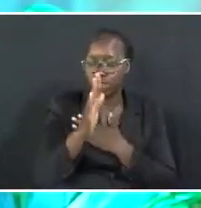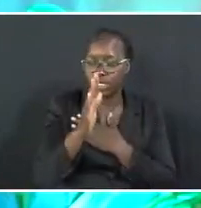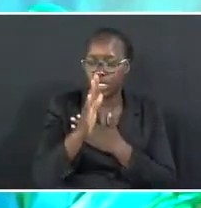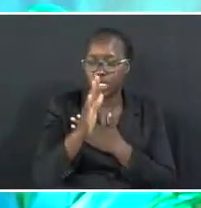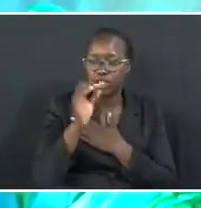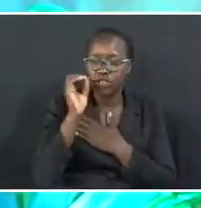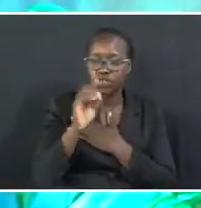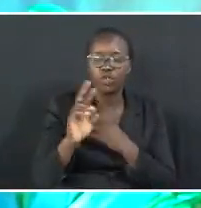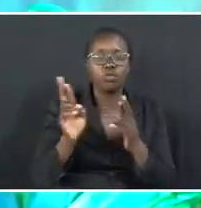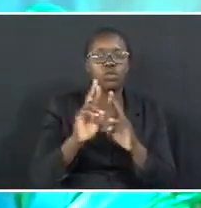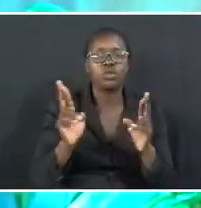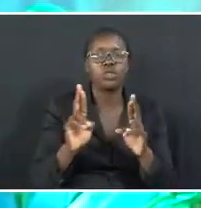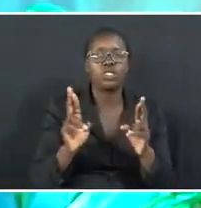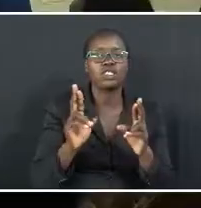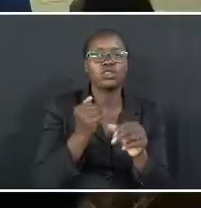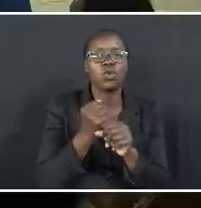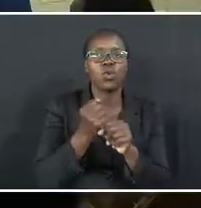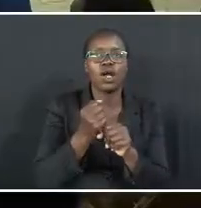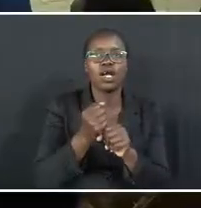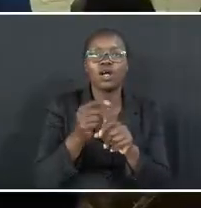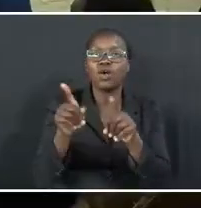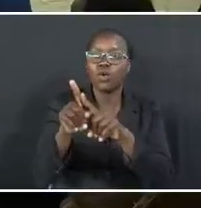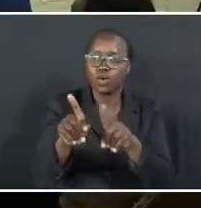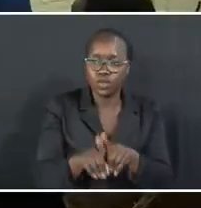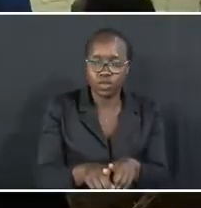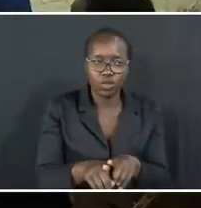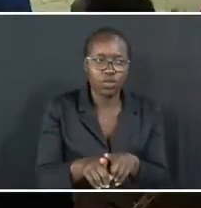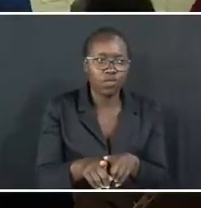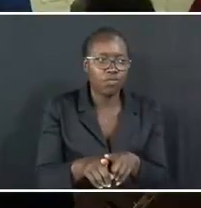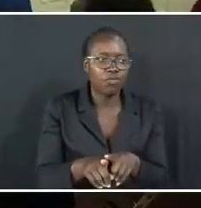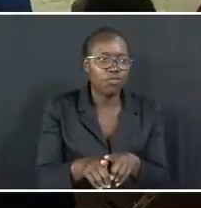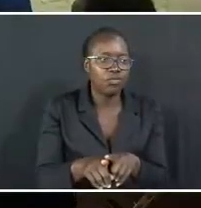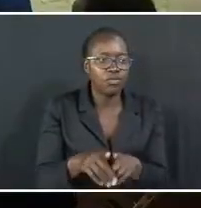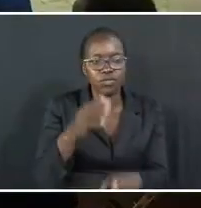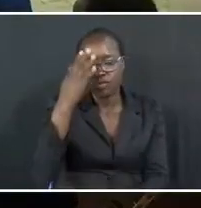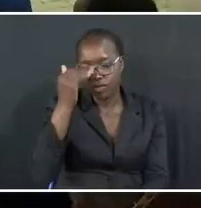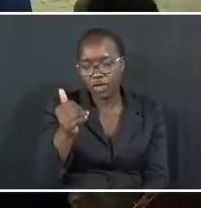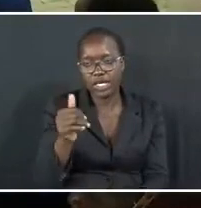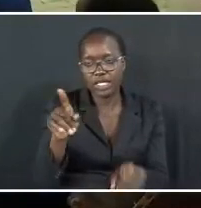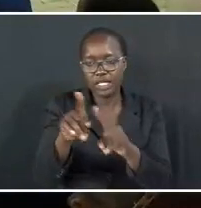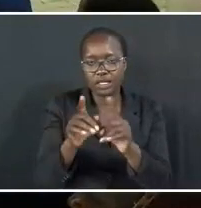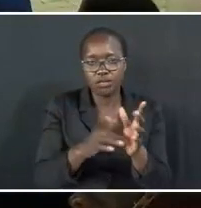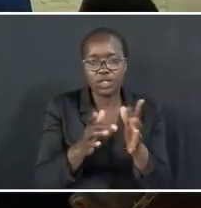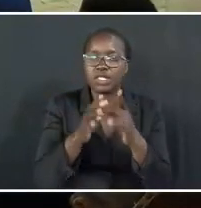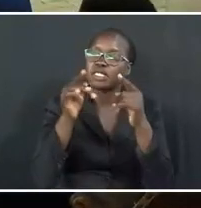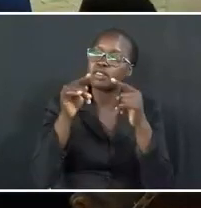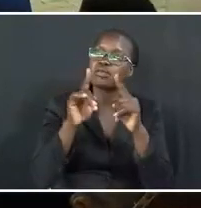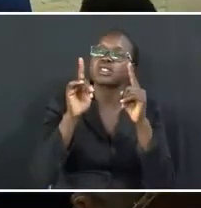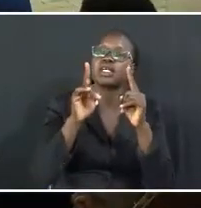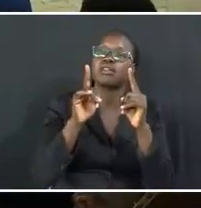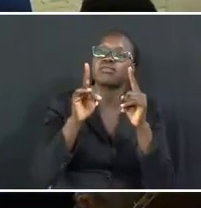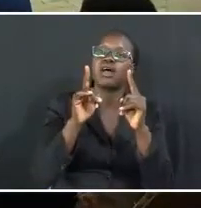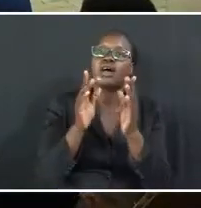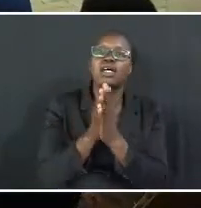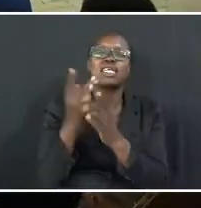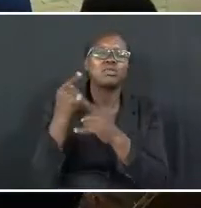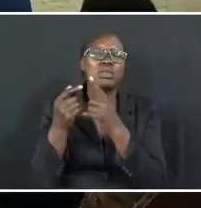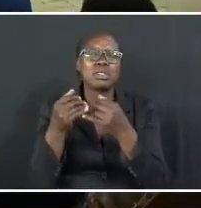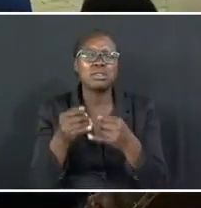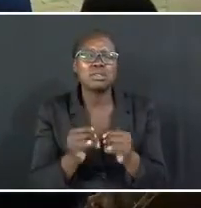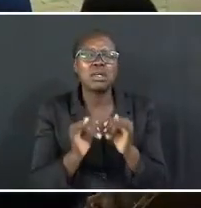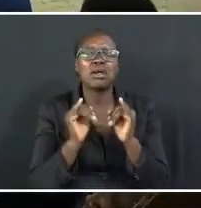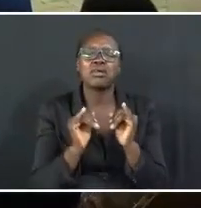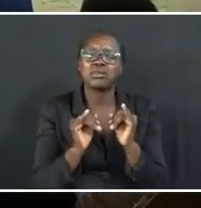you should be willing and ready to do that as well. Because even Jesus himself faced trials. Even